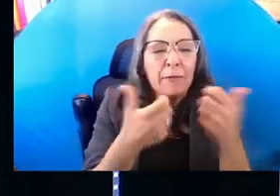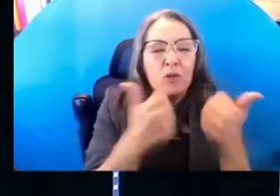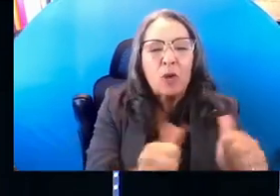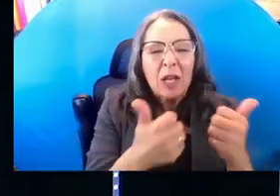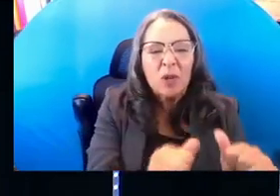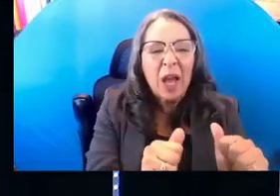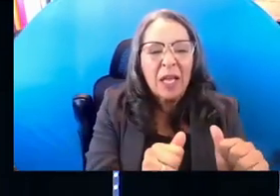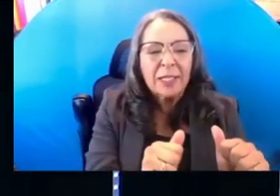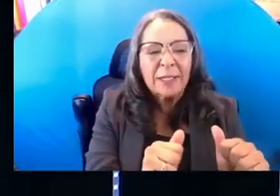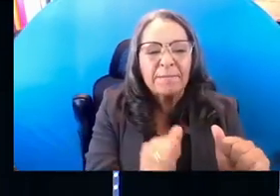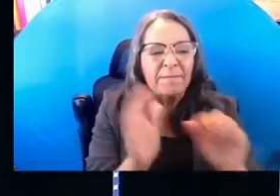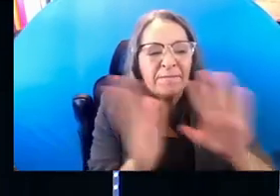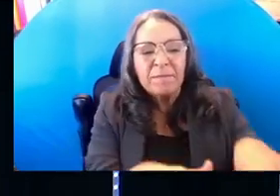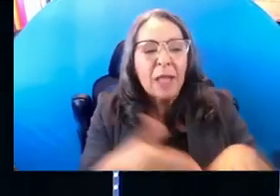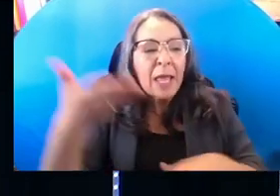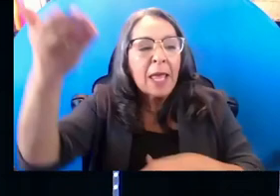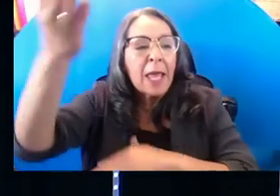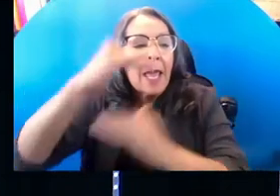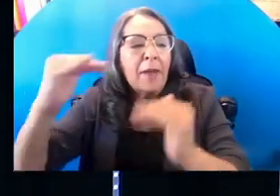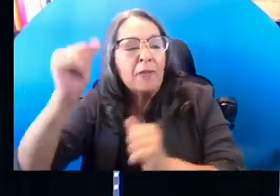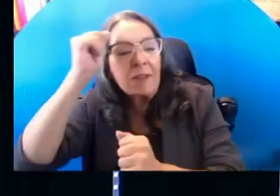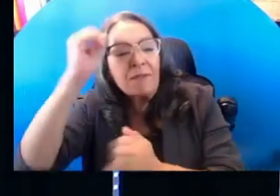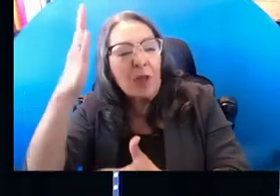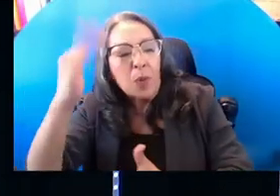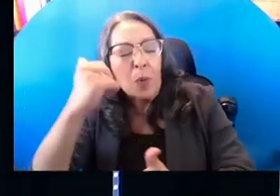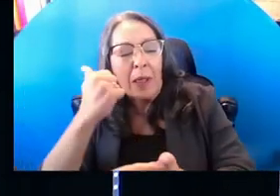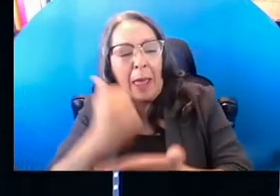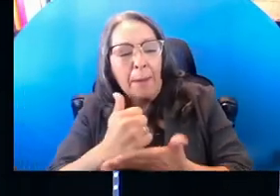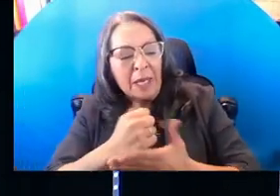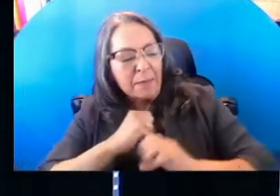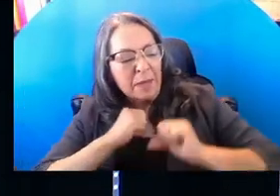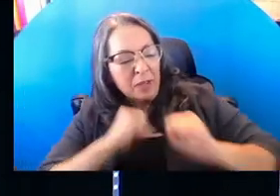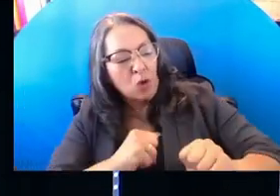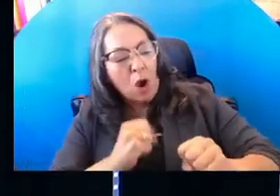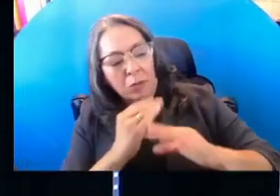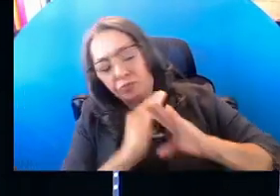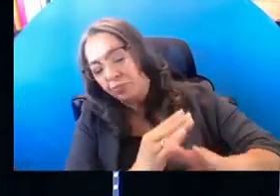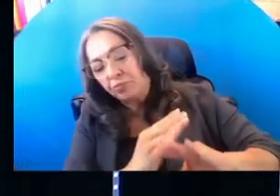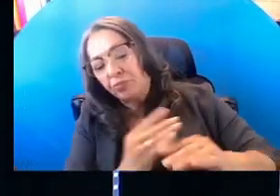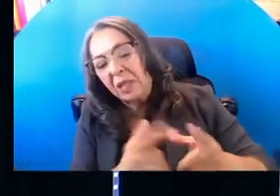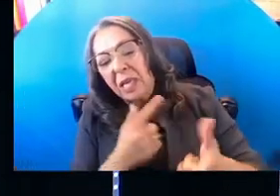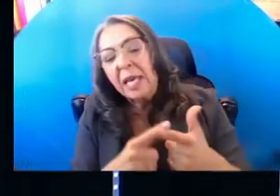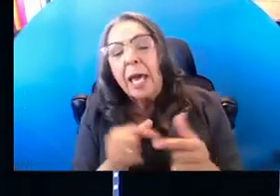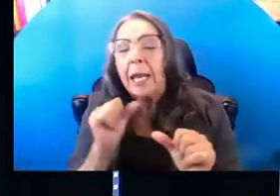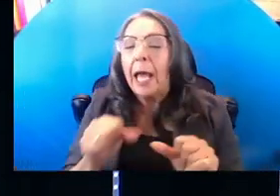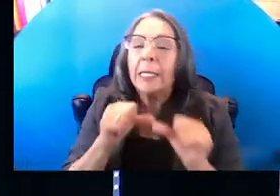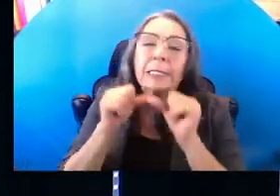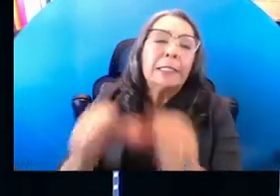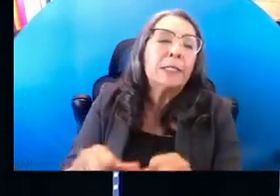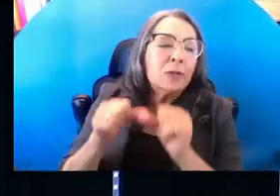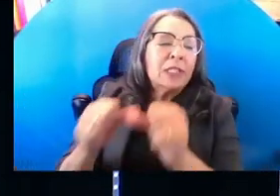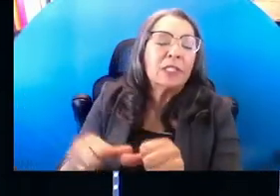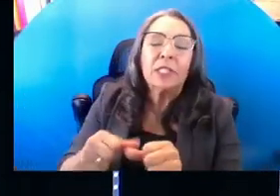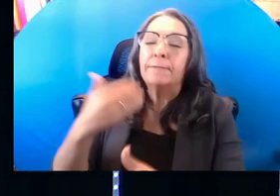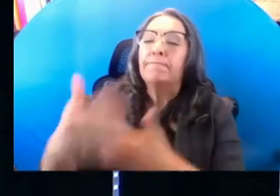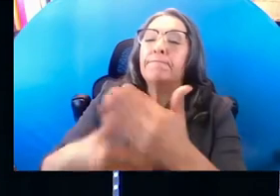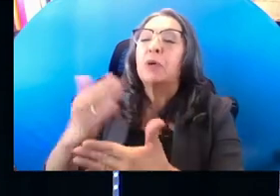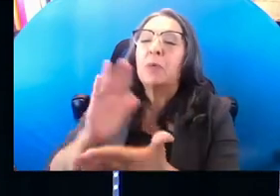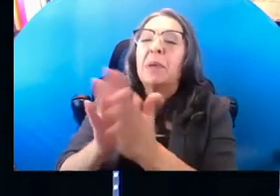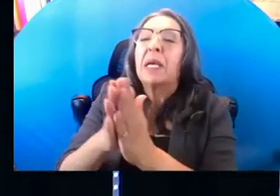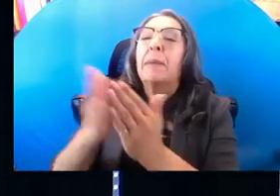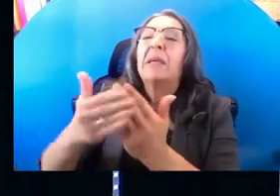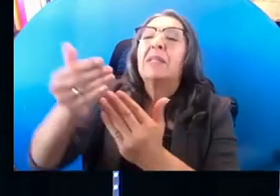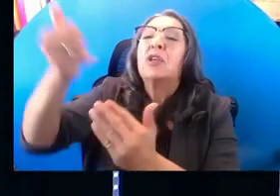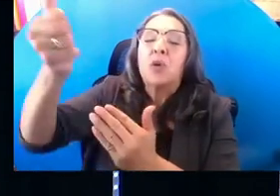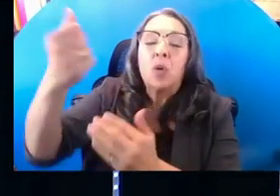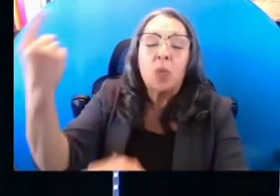Father is going to help me stand strong. And so the next time it comes, I can keep going. It's going to get easier. I can keep going. I can keep going. And one day, I